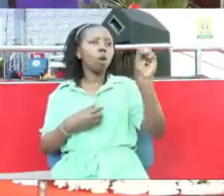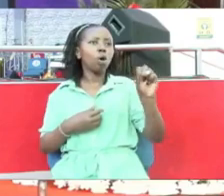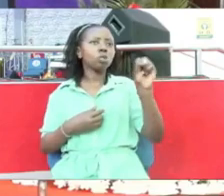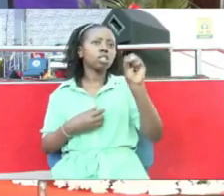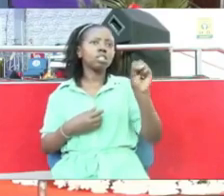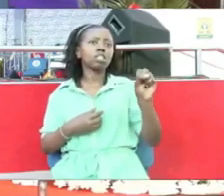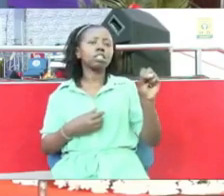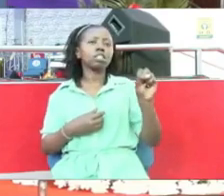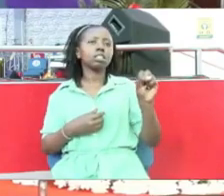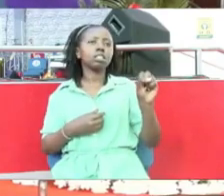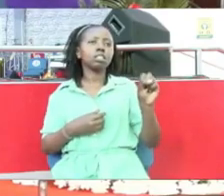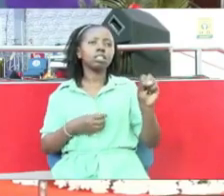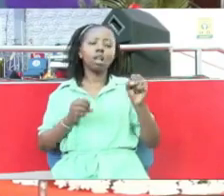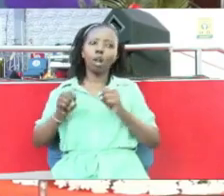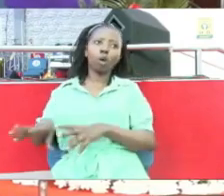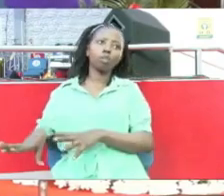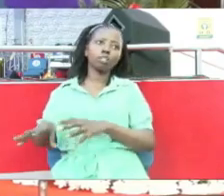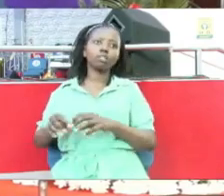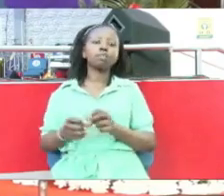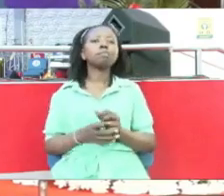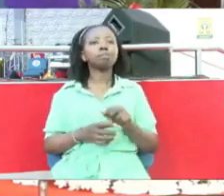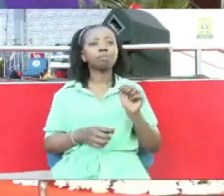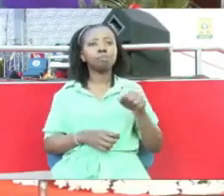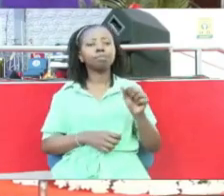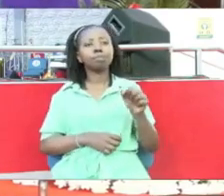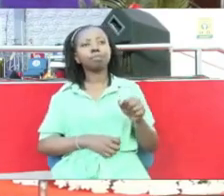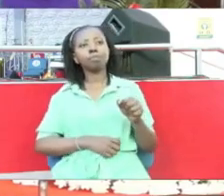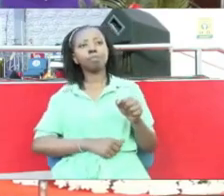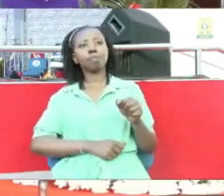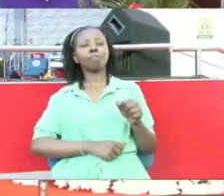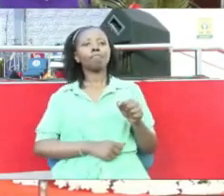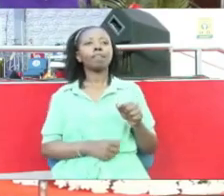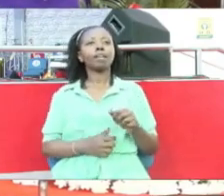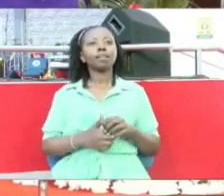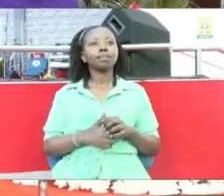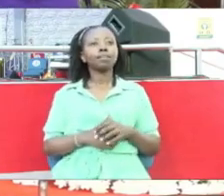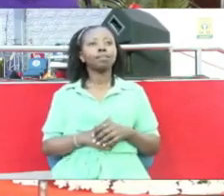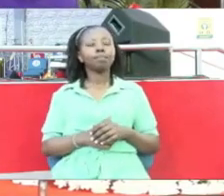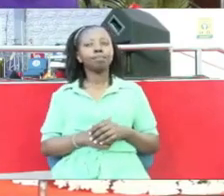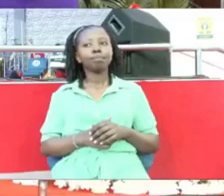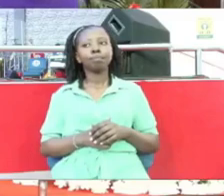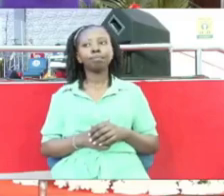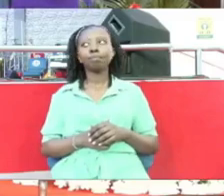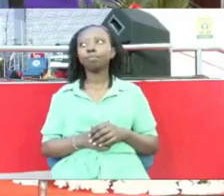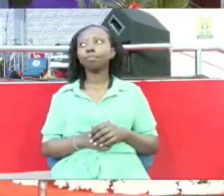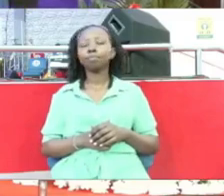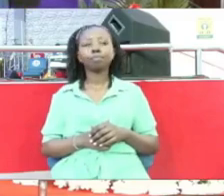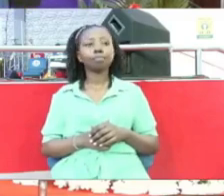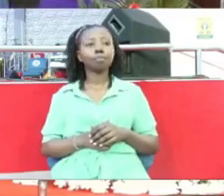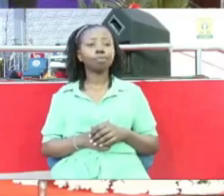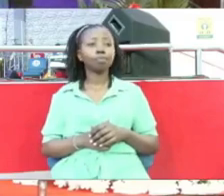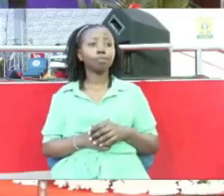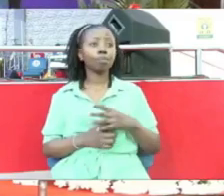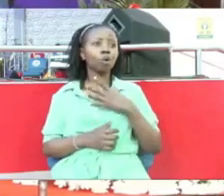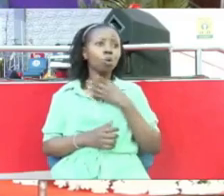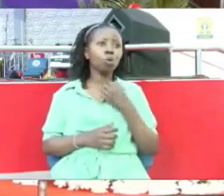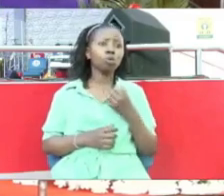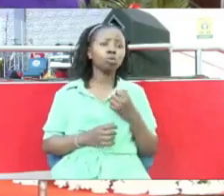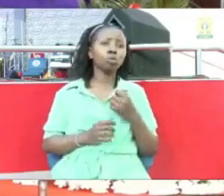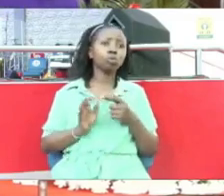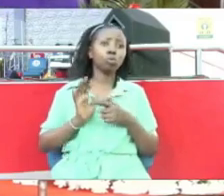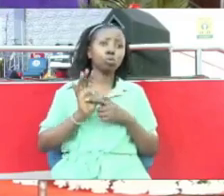maendeleo, unakaa mahali tu pamoja ama zaidi hata inafifia na unajiuliza ni nini. I want to recommend it to